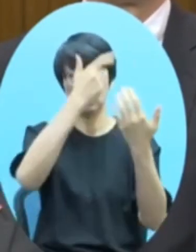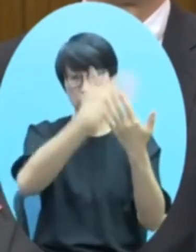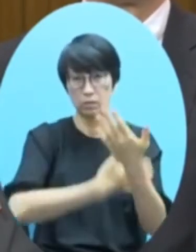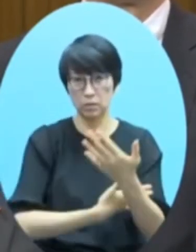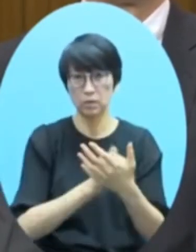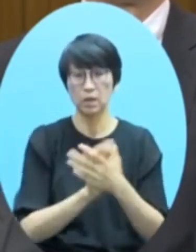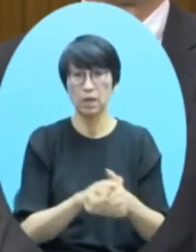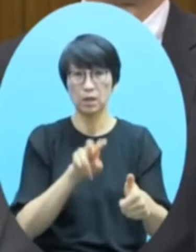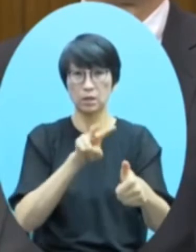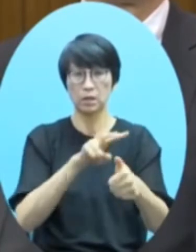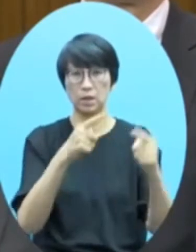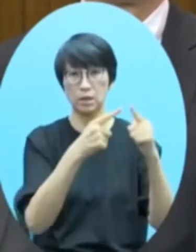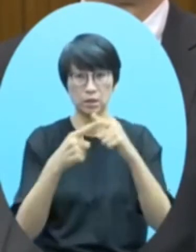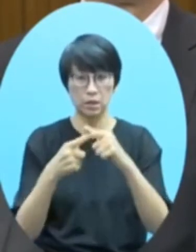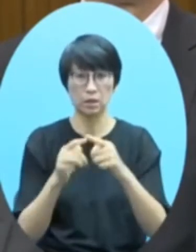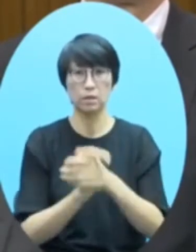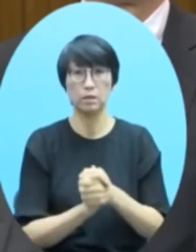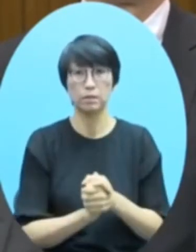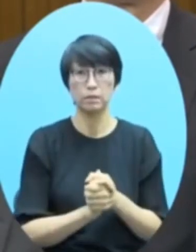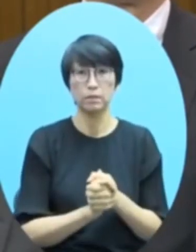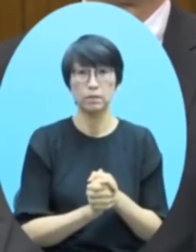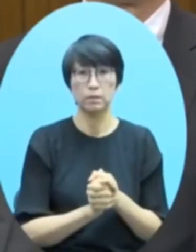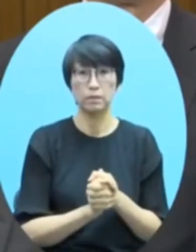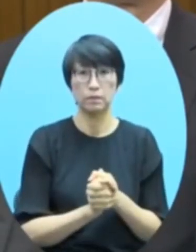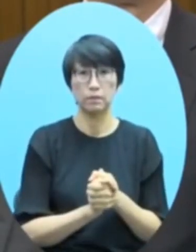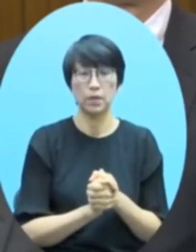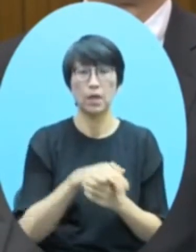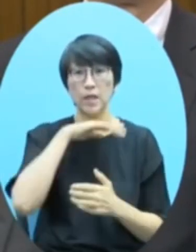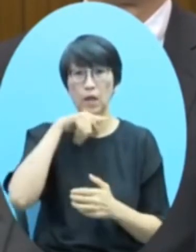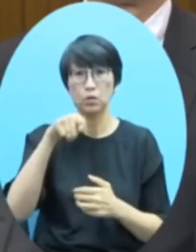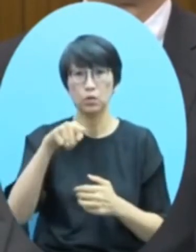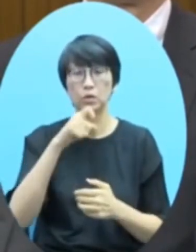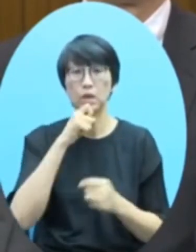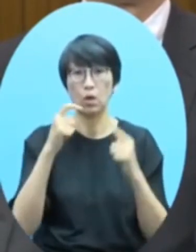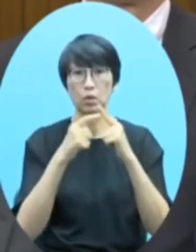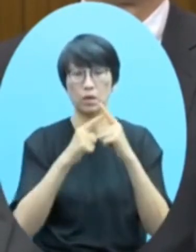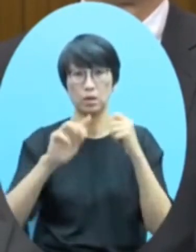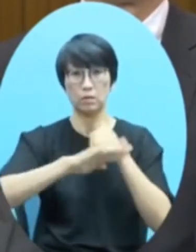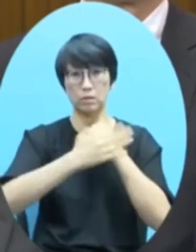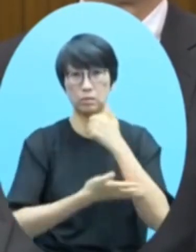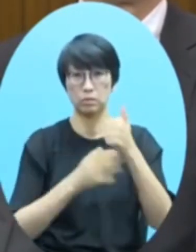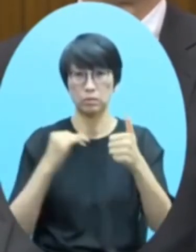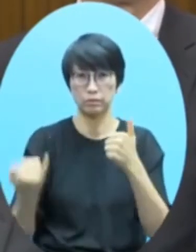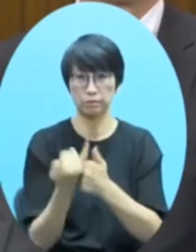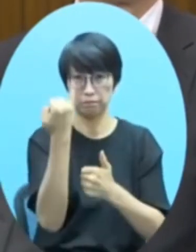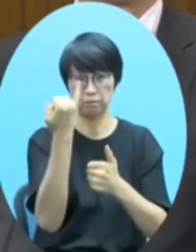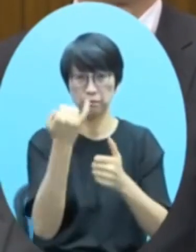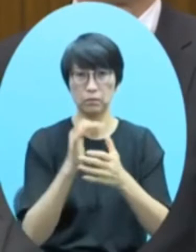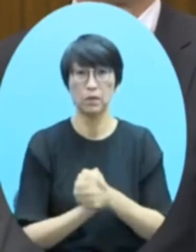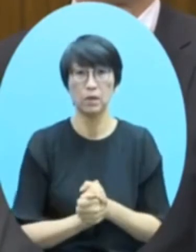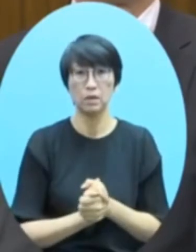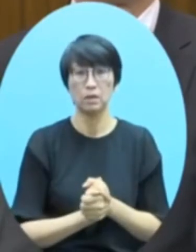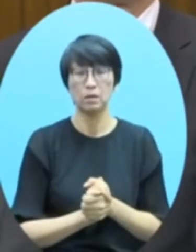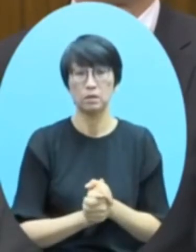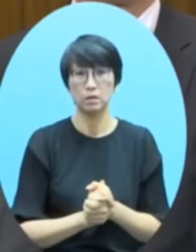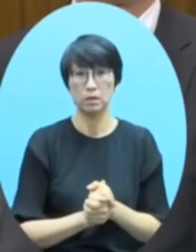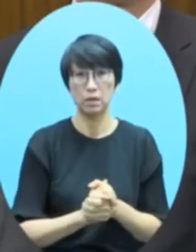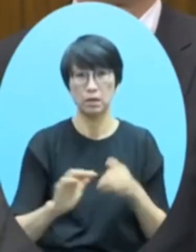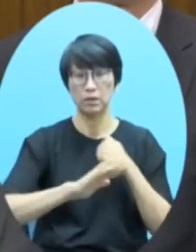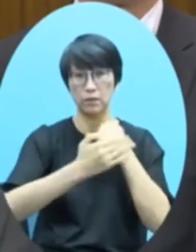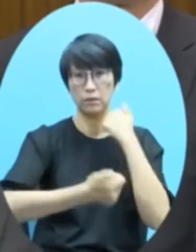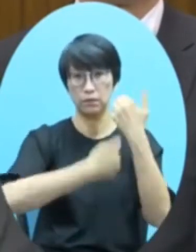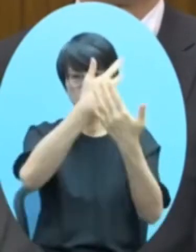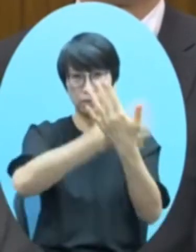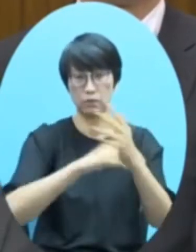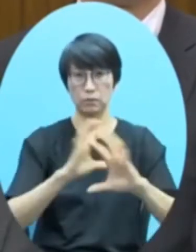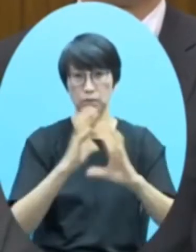the law against people who breaches the law, and also the prosecution authority to make sure